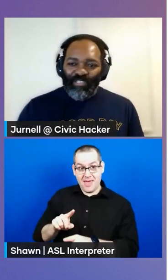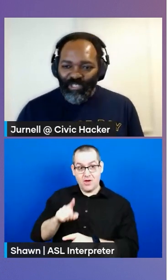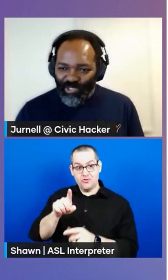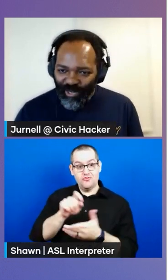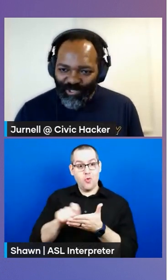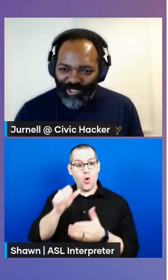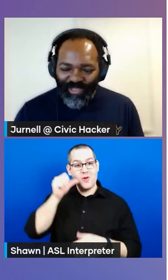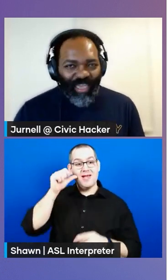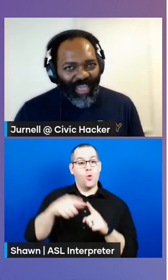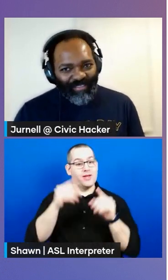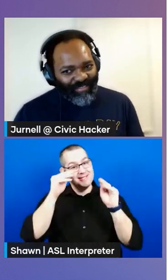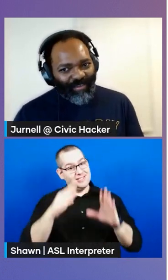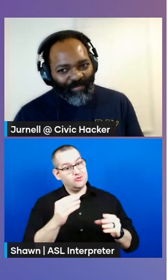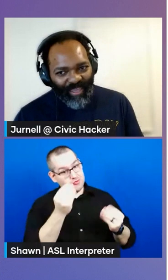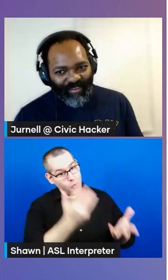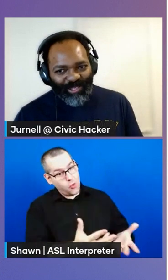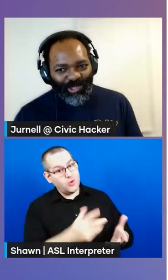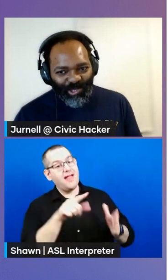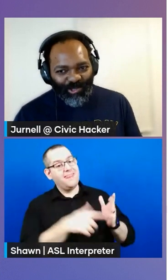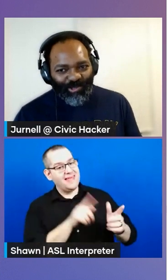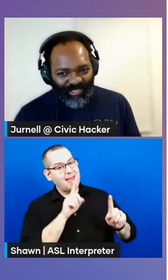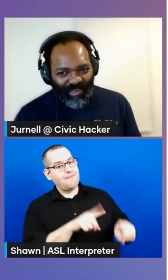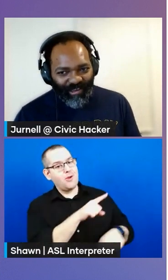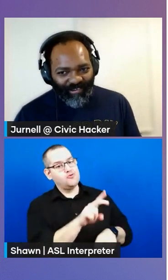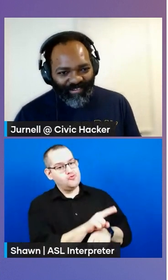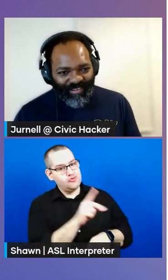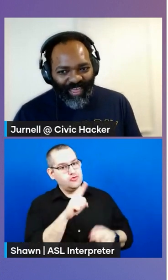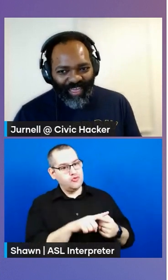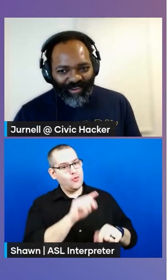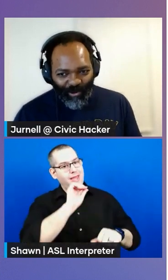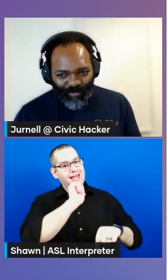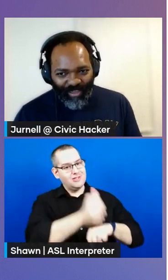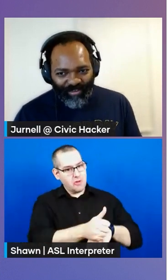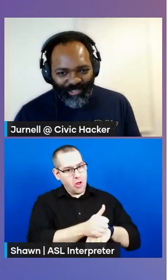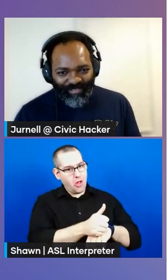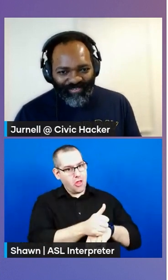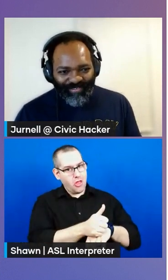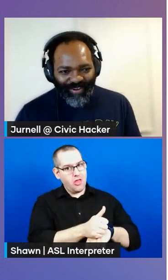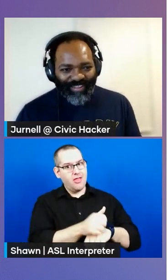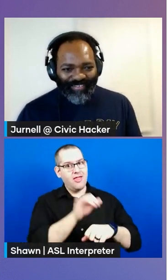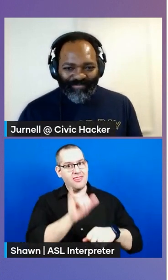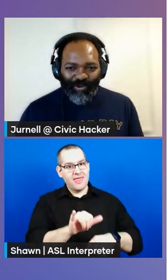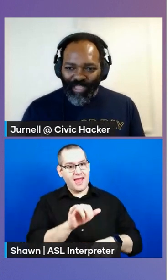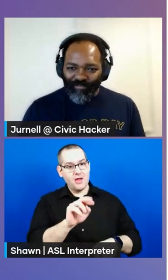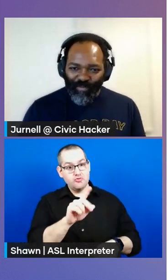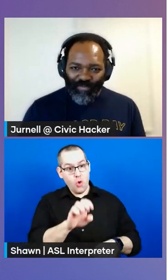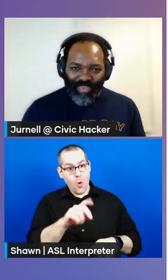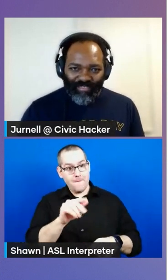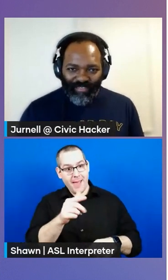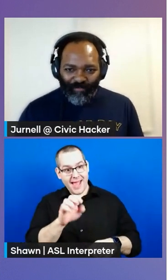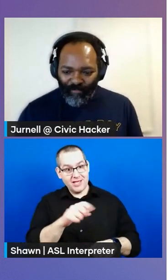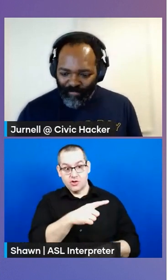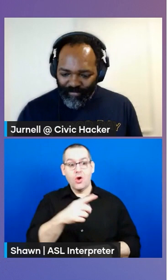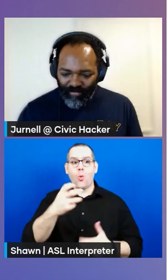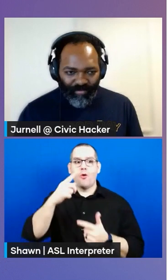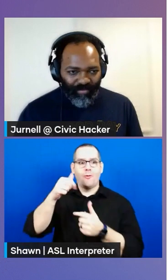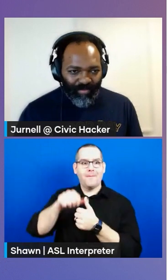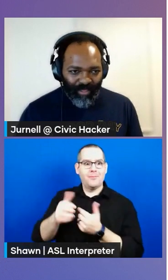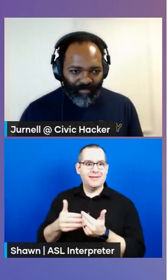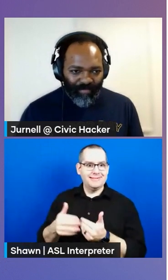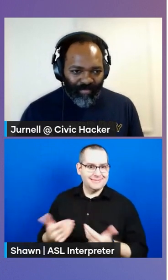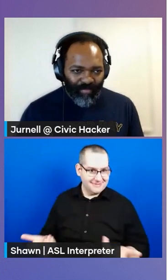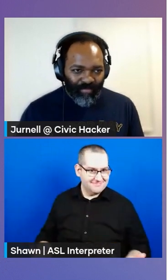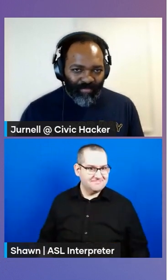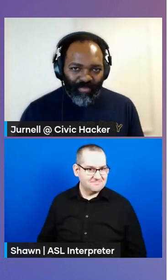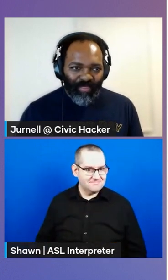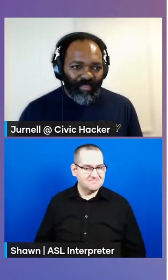yesterday when the teacher told you, hey, this is the command that you use to install a Node package, right? You want to be able to remember that easily.